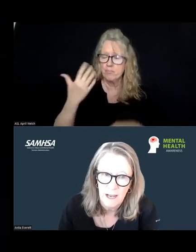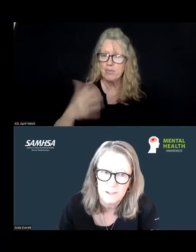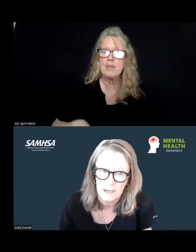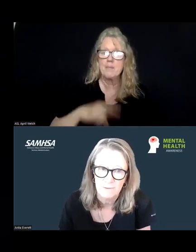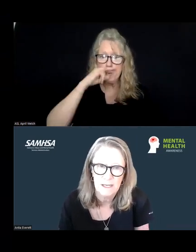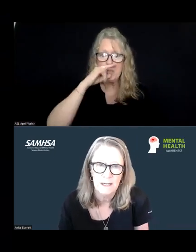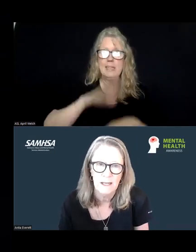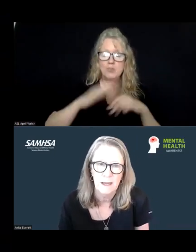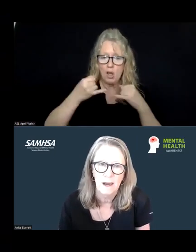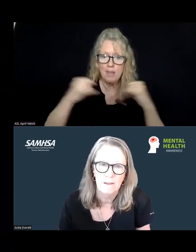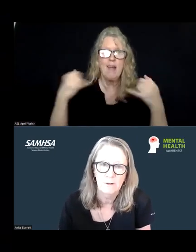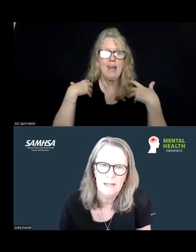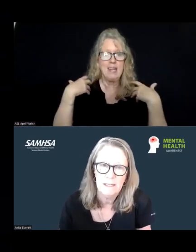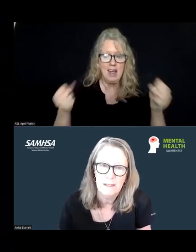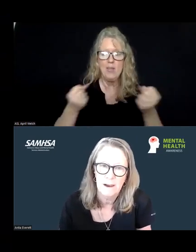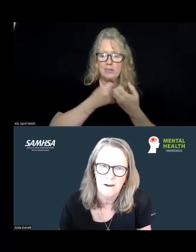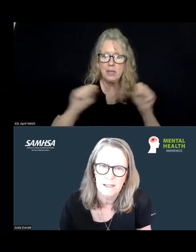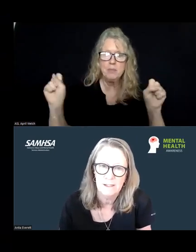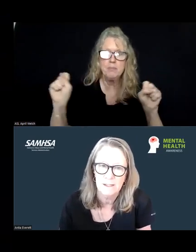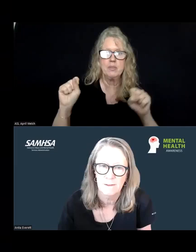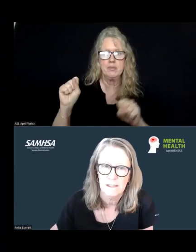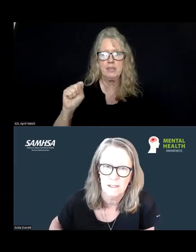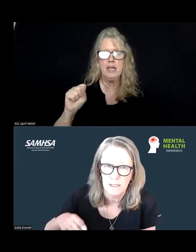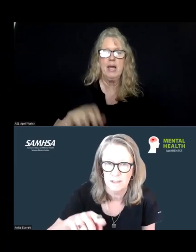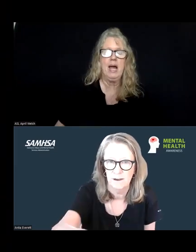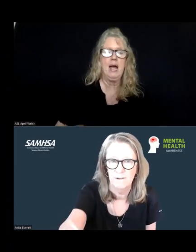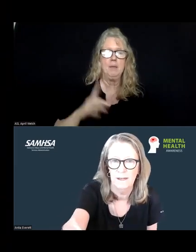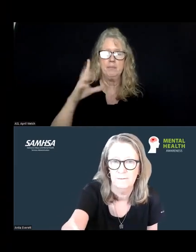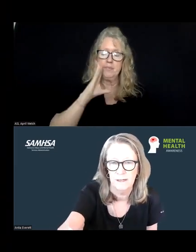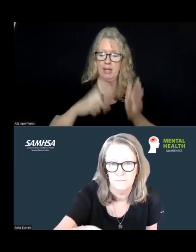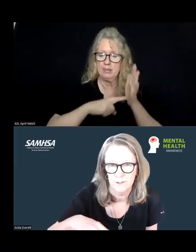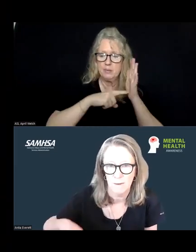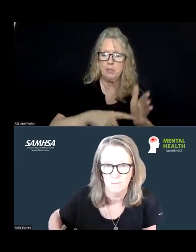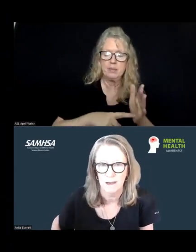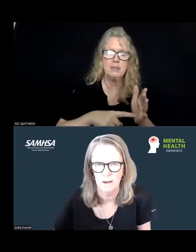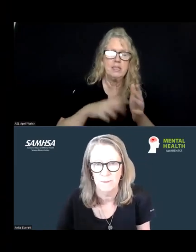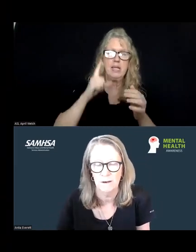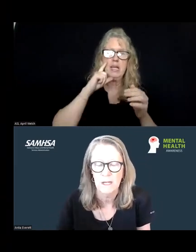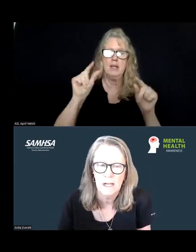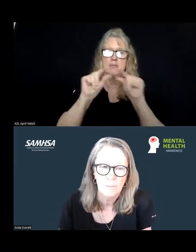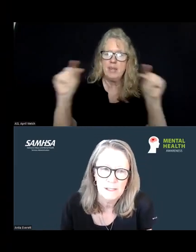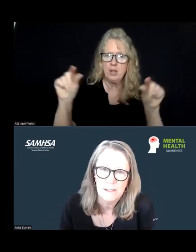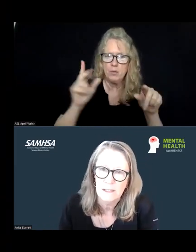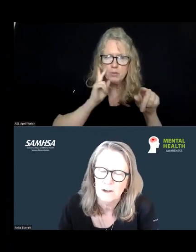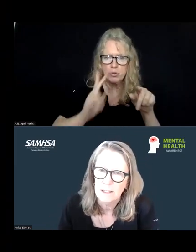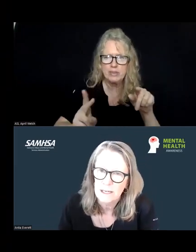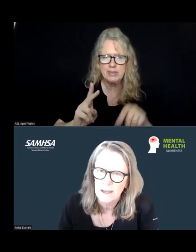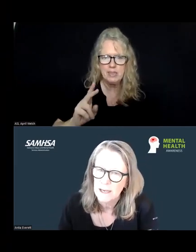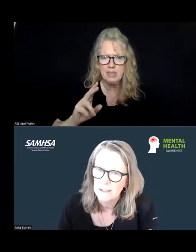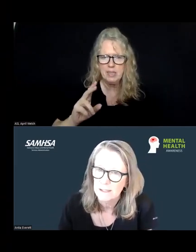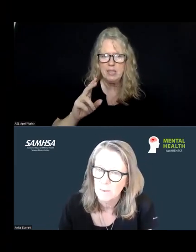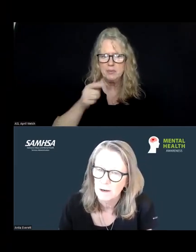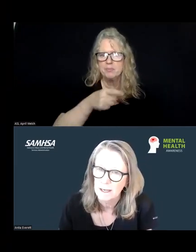Kids Online Health and Safety. The grantee there is, that's depicted there in that top diagram there, but the